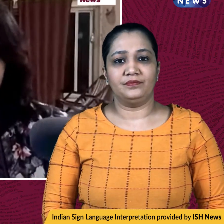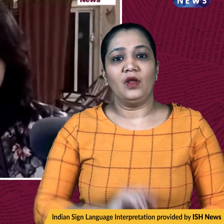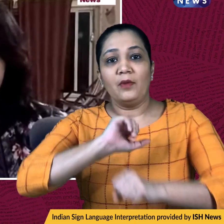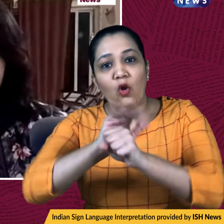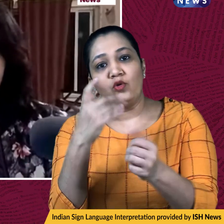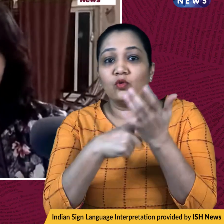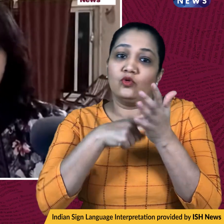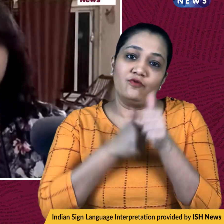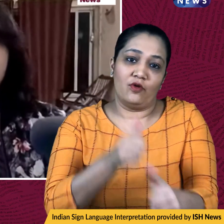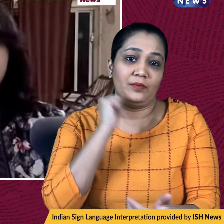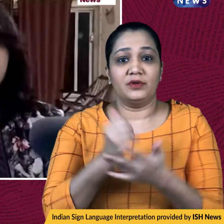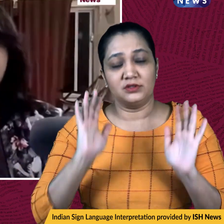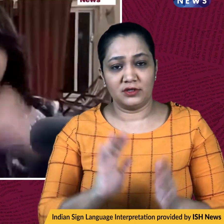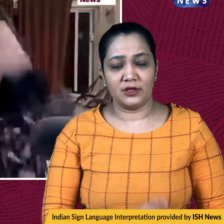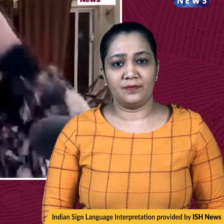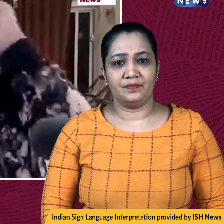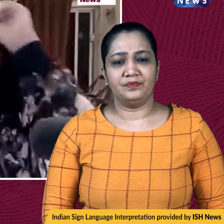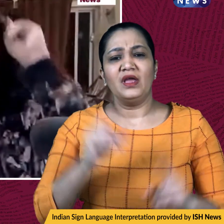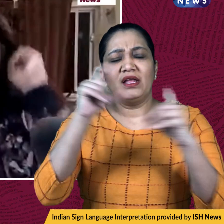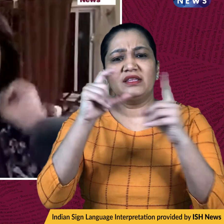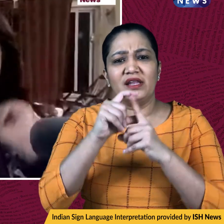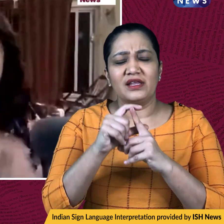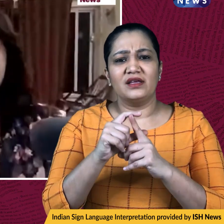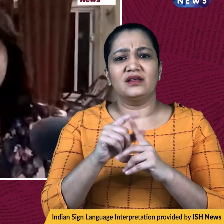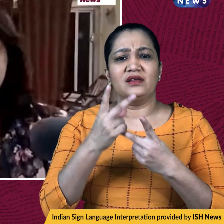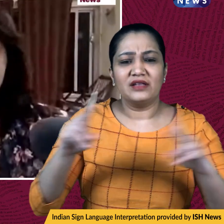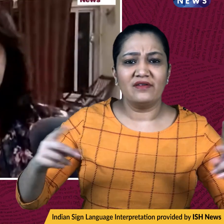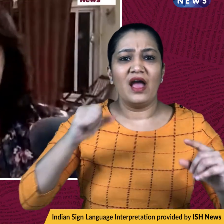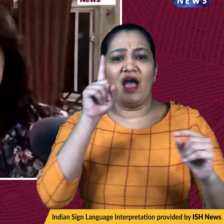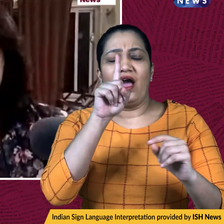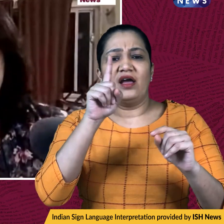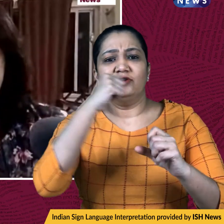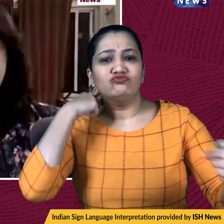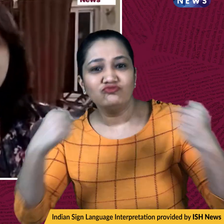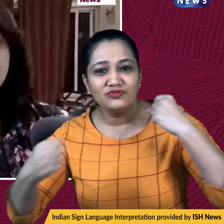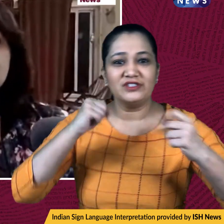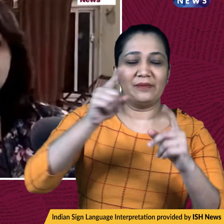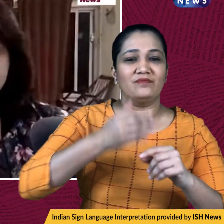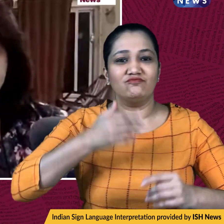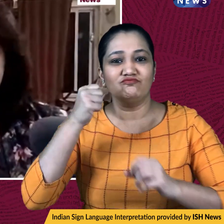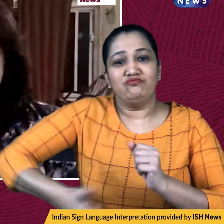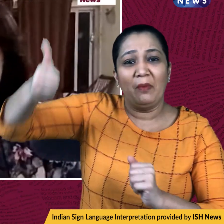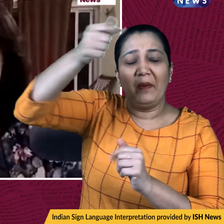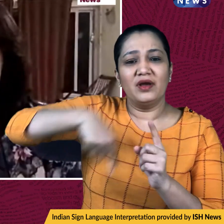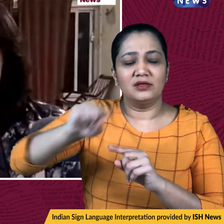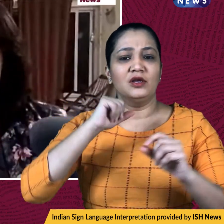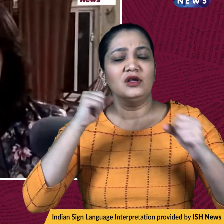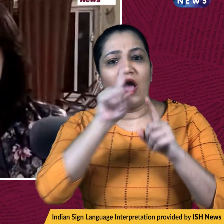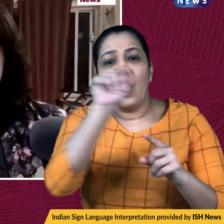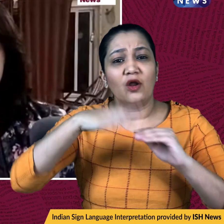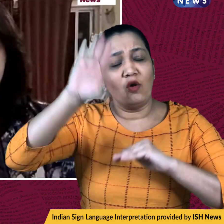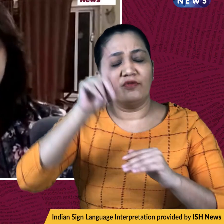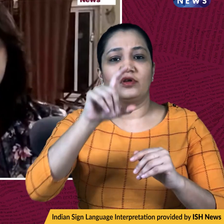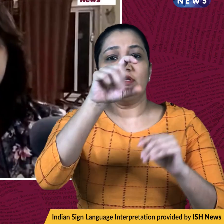COVID norms. Meanwhile, in Delhi, hundreds of gym owners on Saturday staged a protest towards